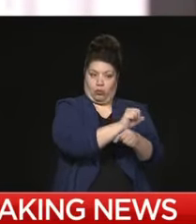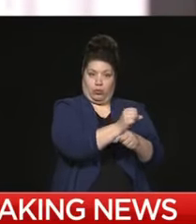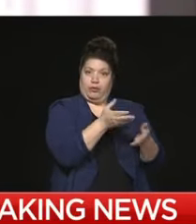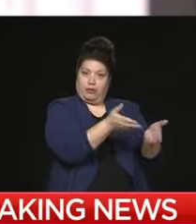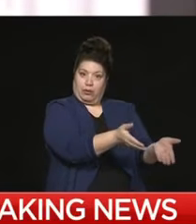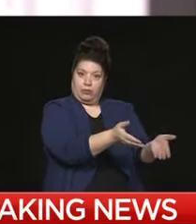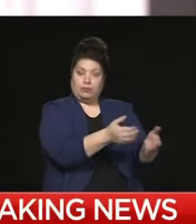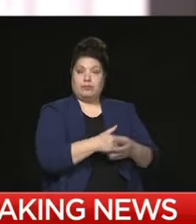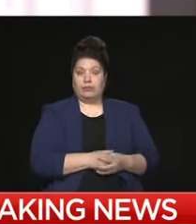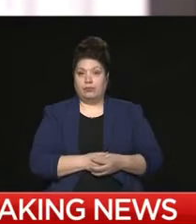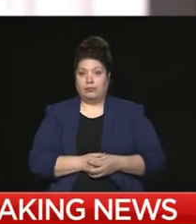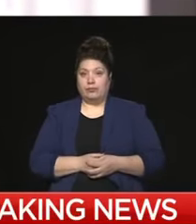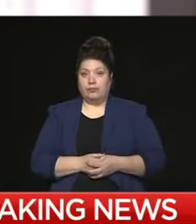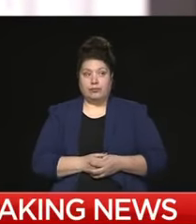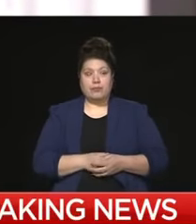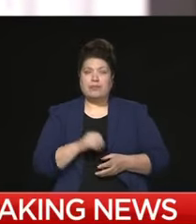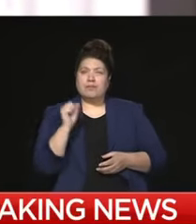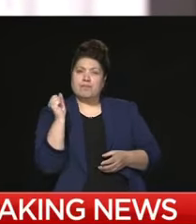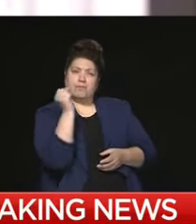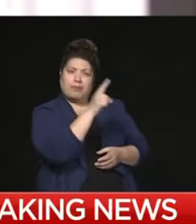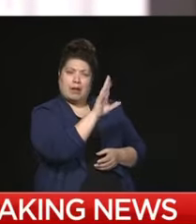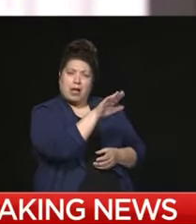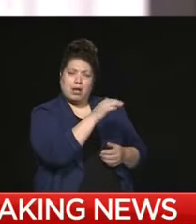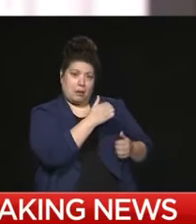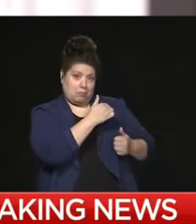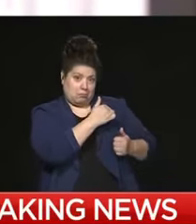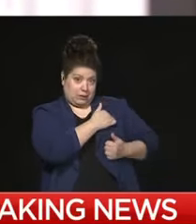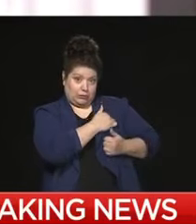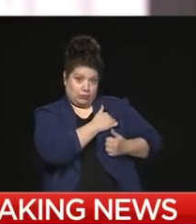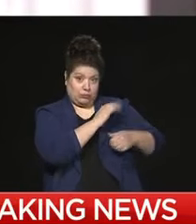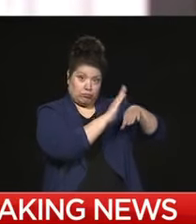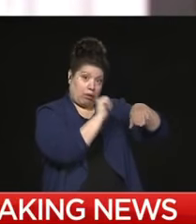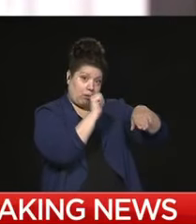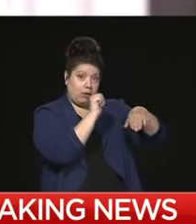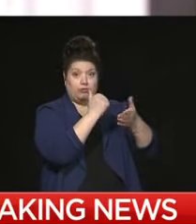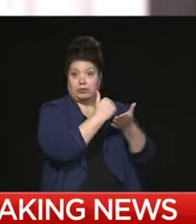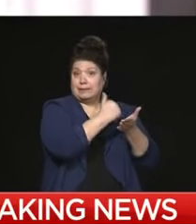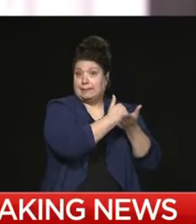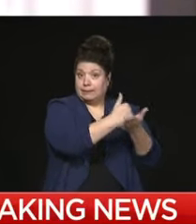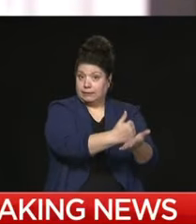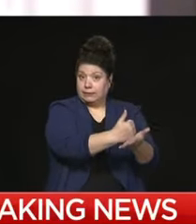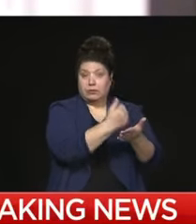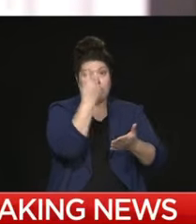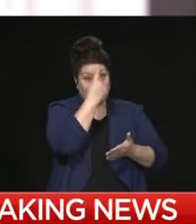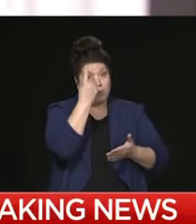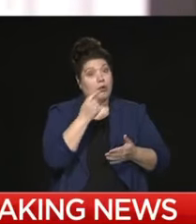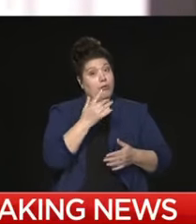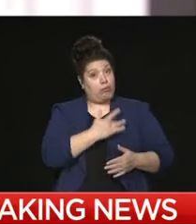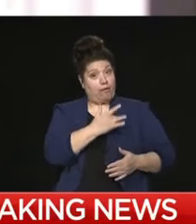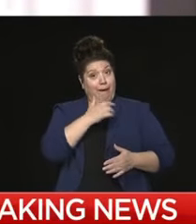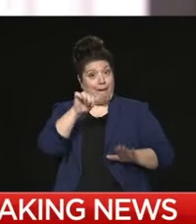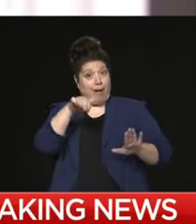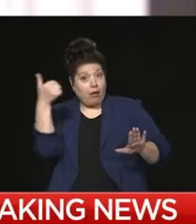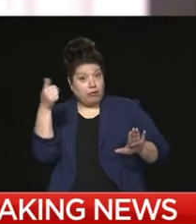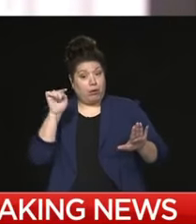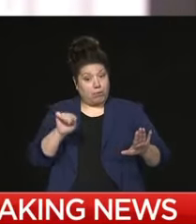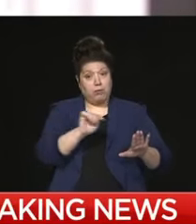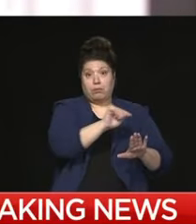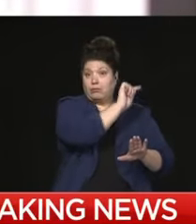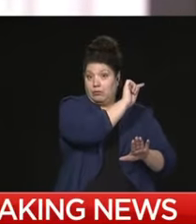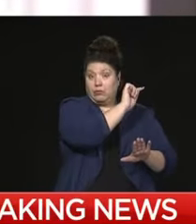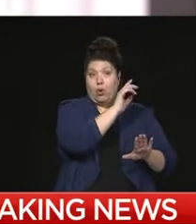to Quebec's request for military assistance. I'm just wondering, have you received a request from other premiers